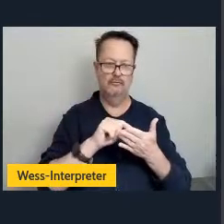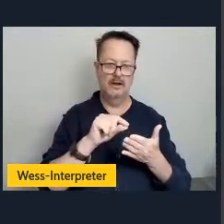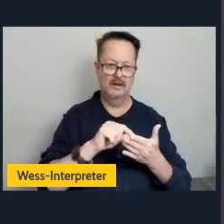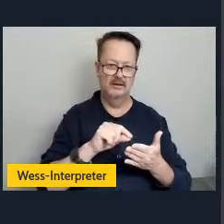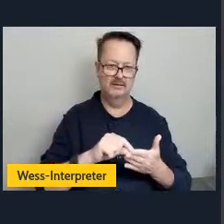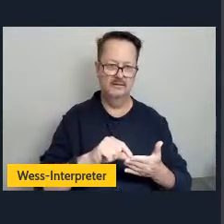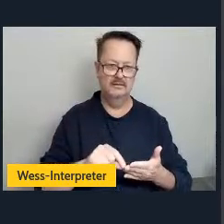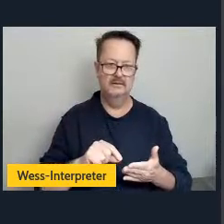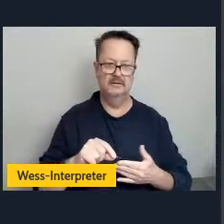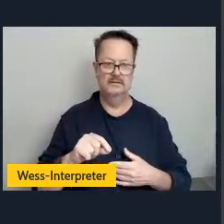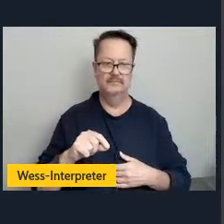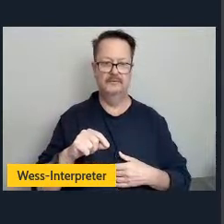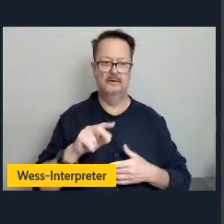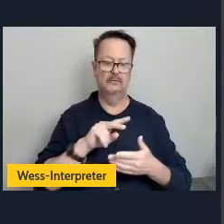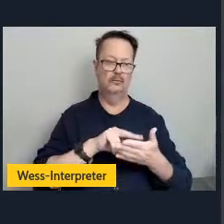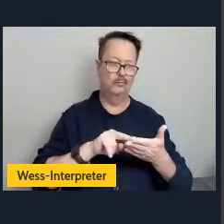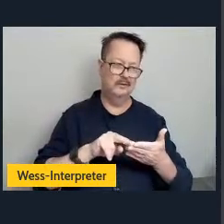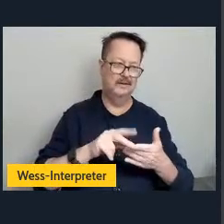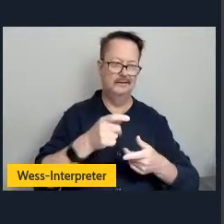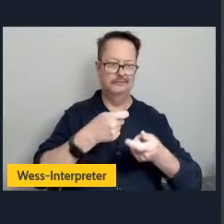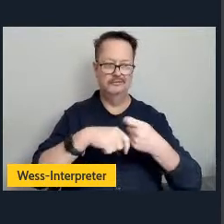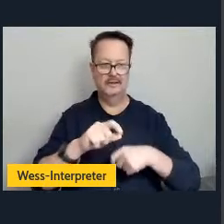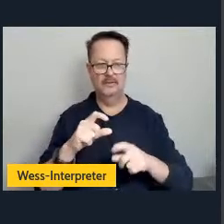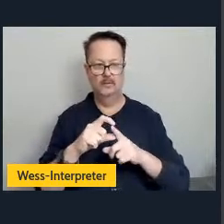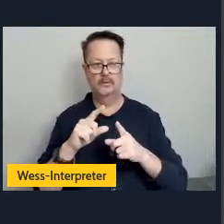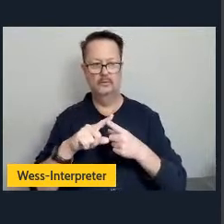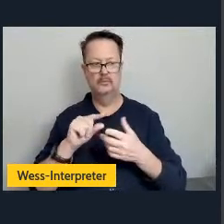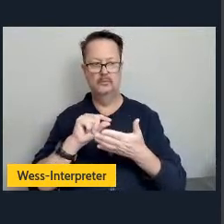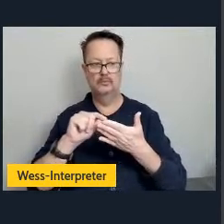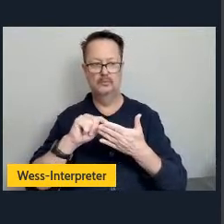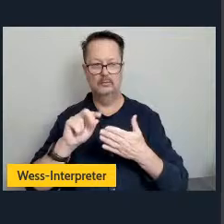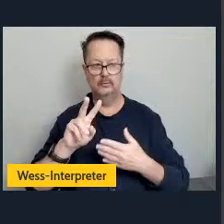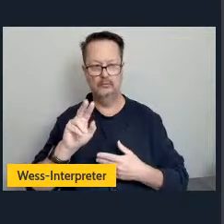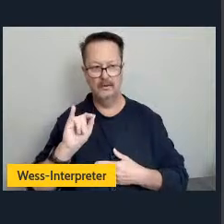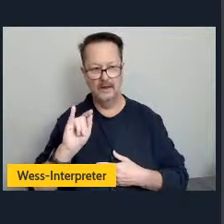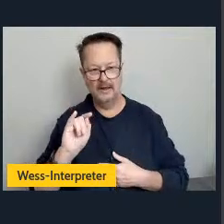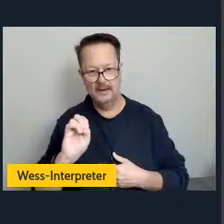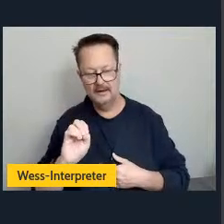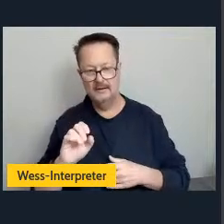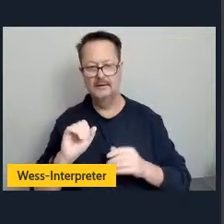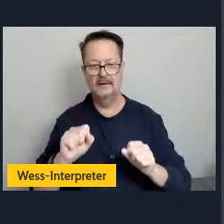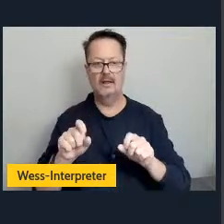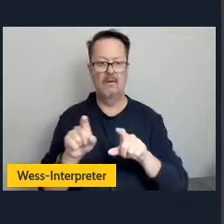same idea, just change read to write. And we can also do the